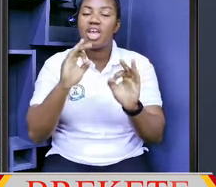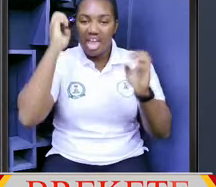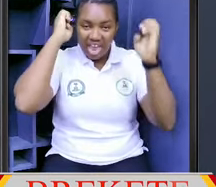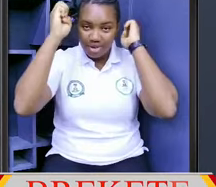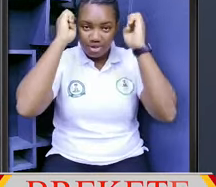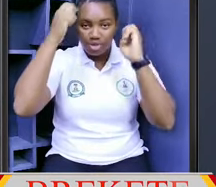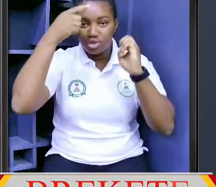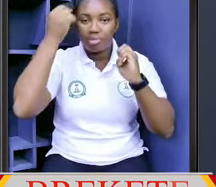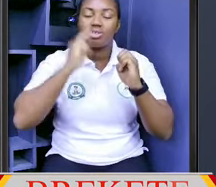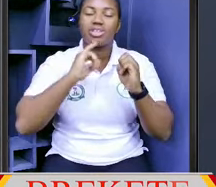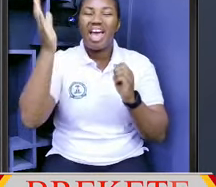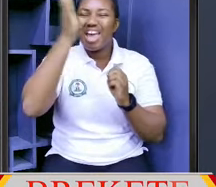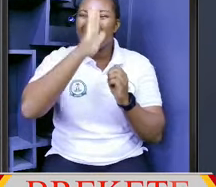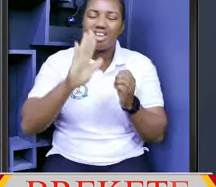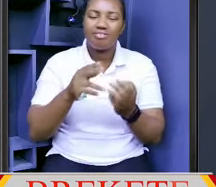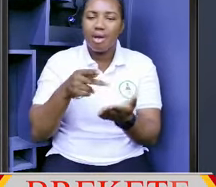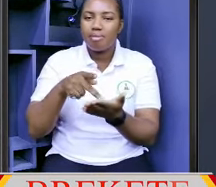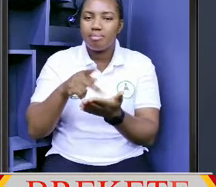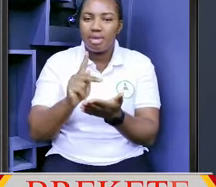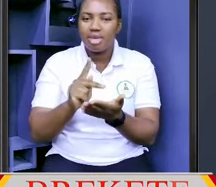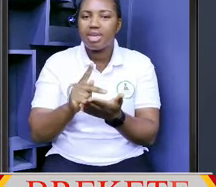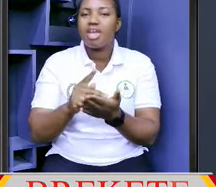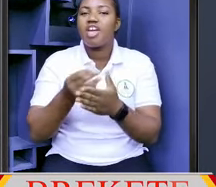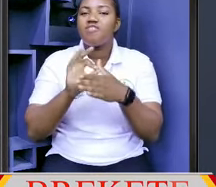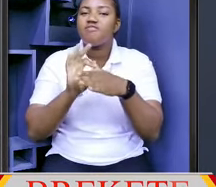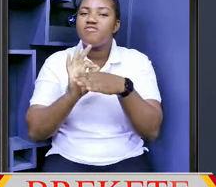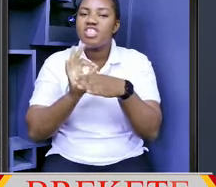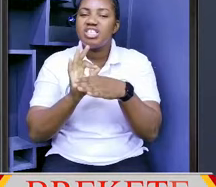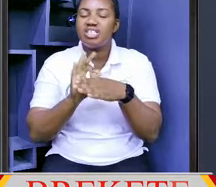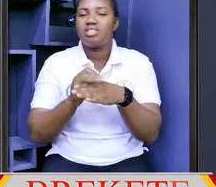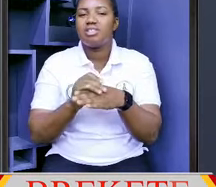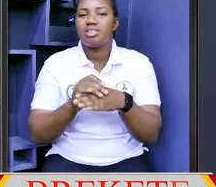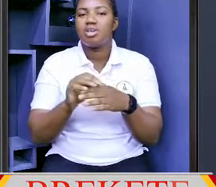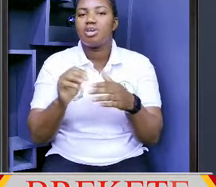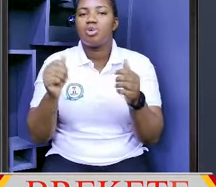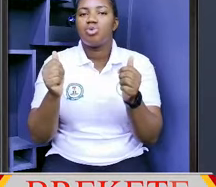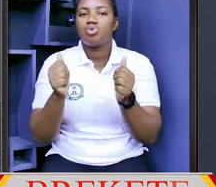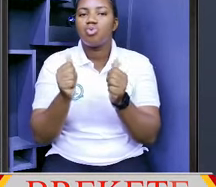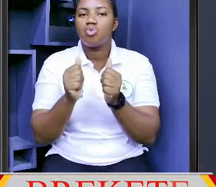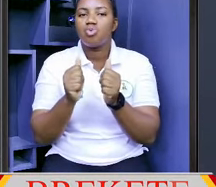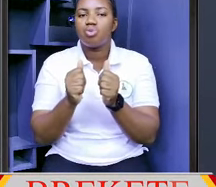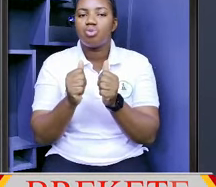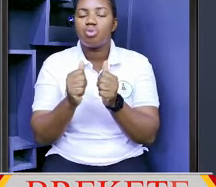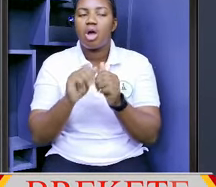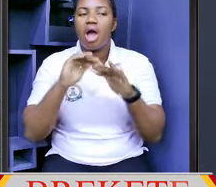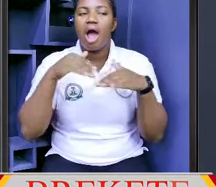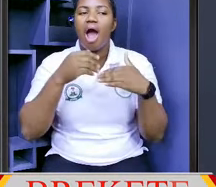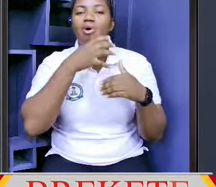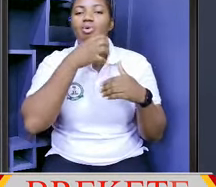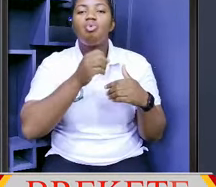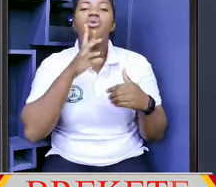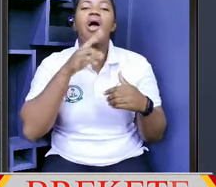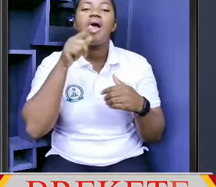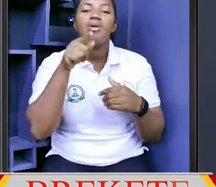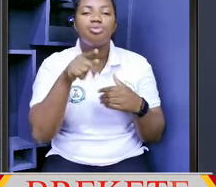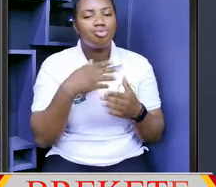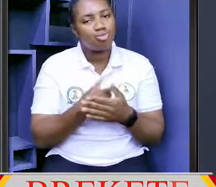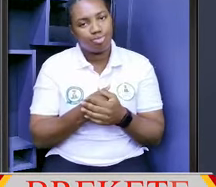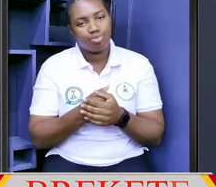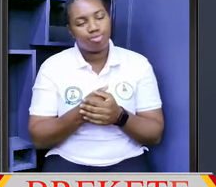school fees and with a sponsor money. How old are you? Kamaluddin, how old are